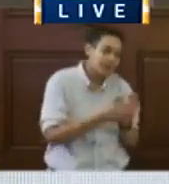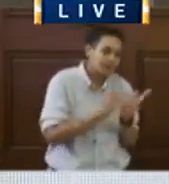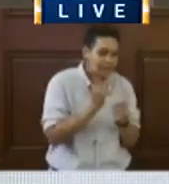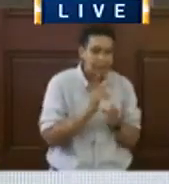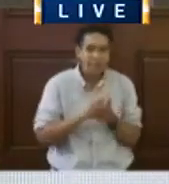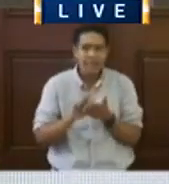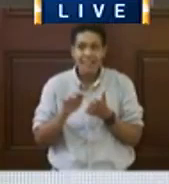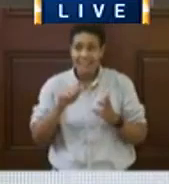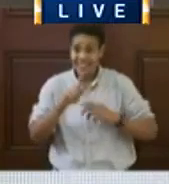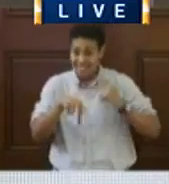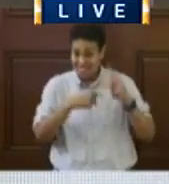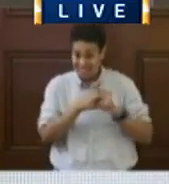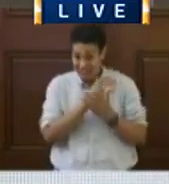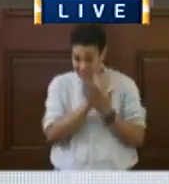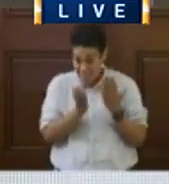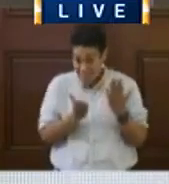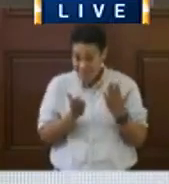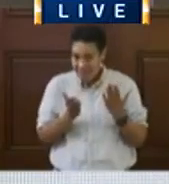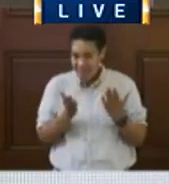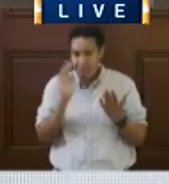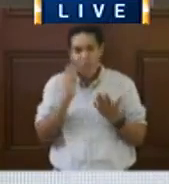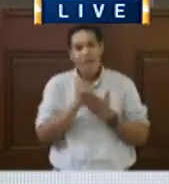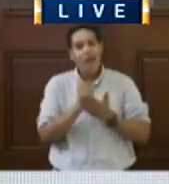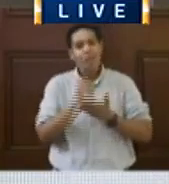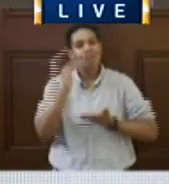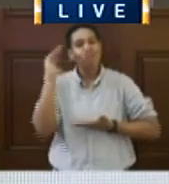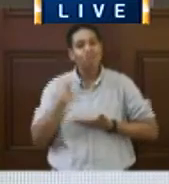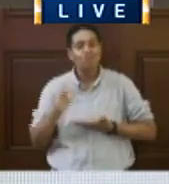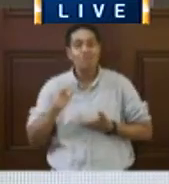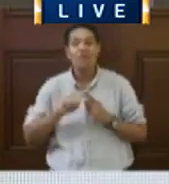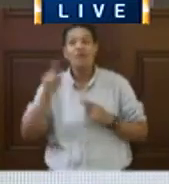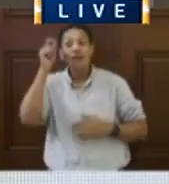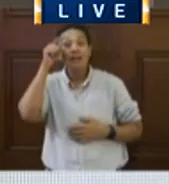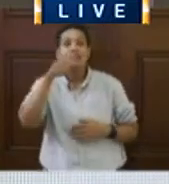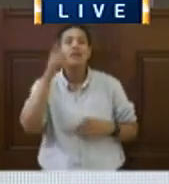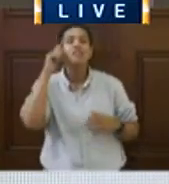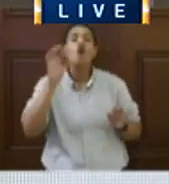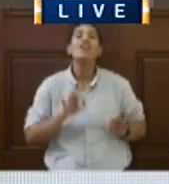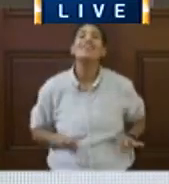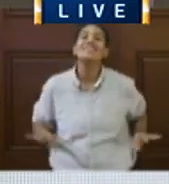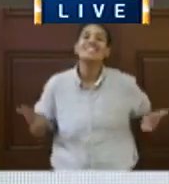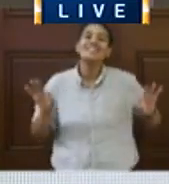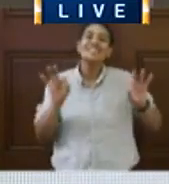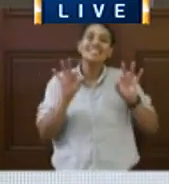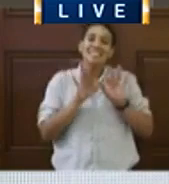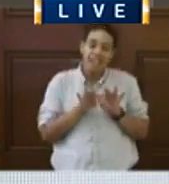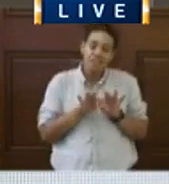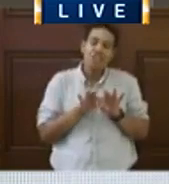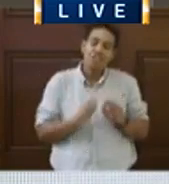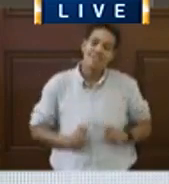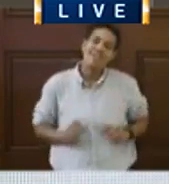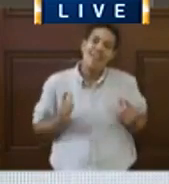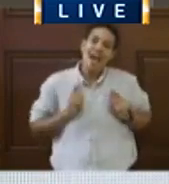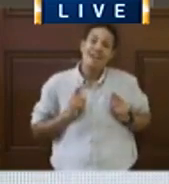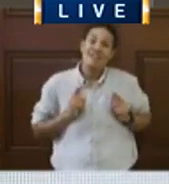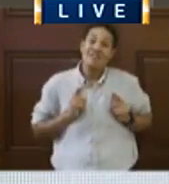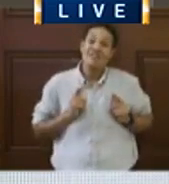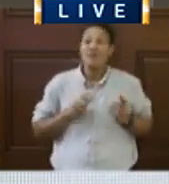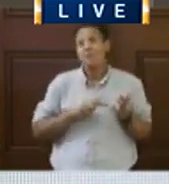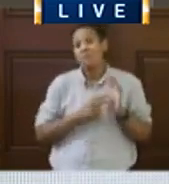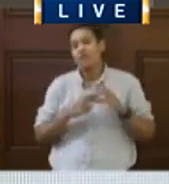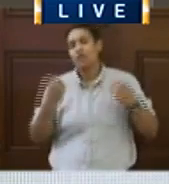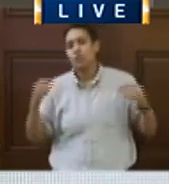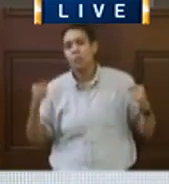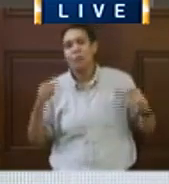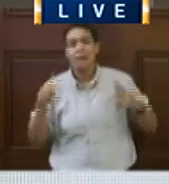measures. But this is just for the essentials of life, which would be a supermarket where people can